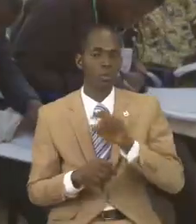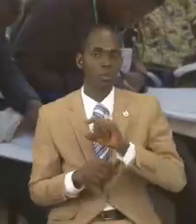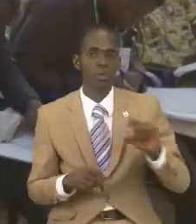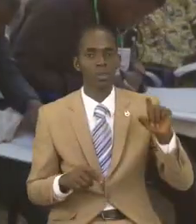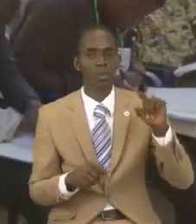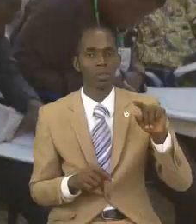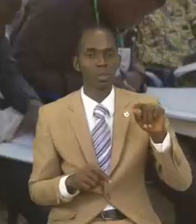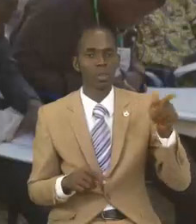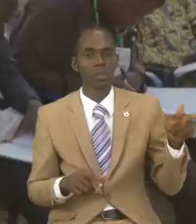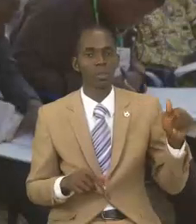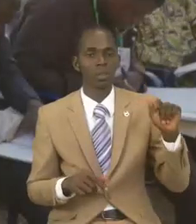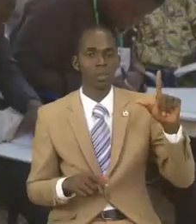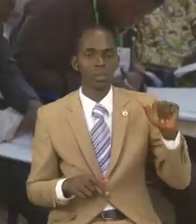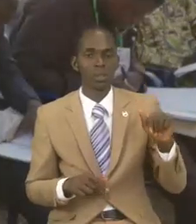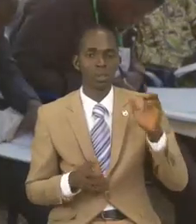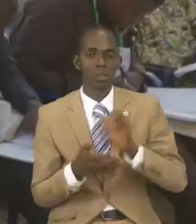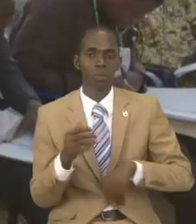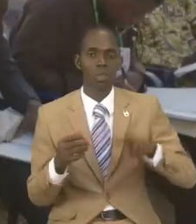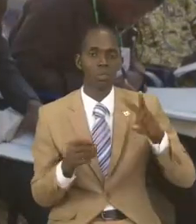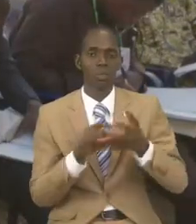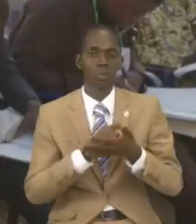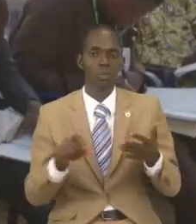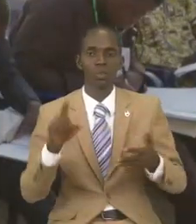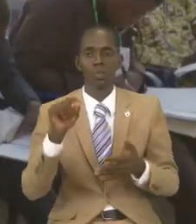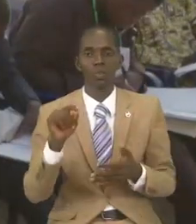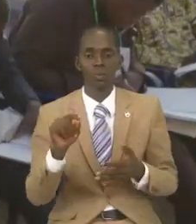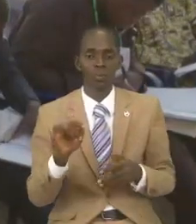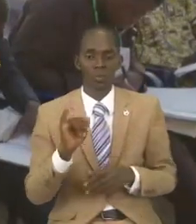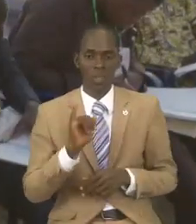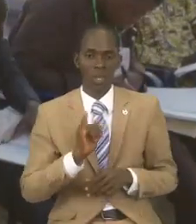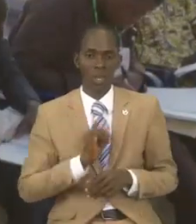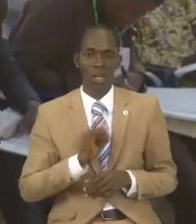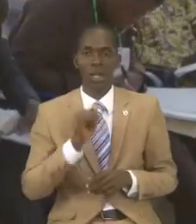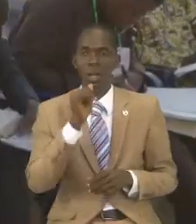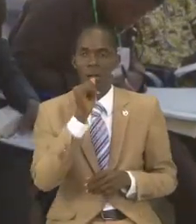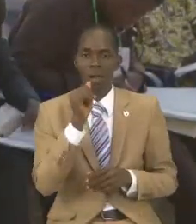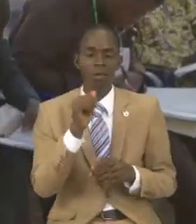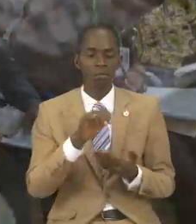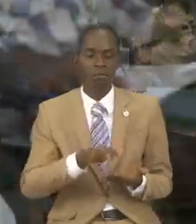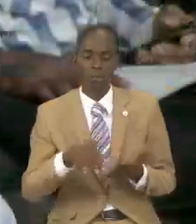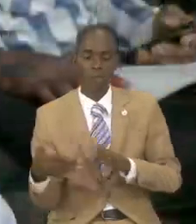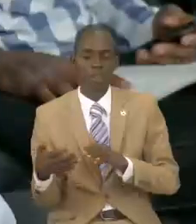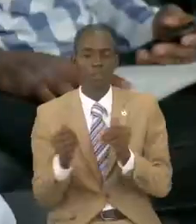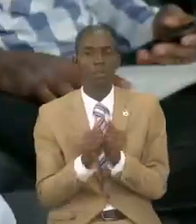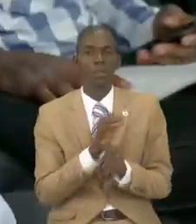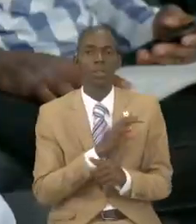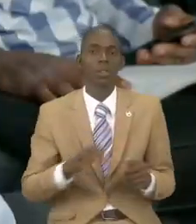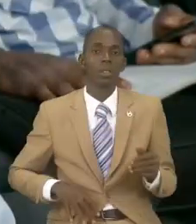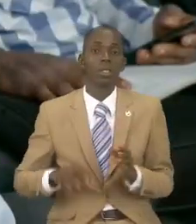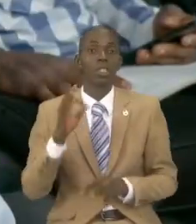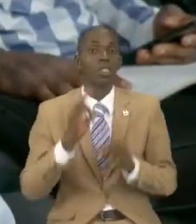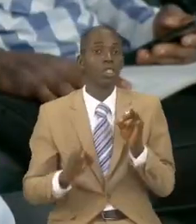I am crucified with Christ. If he had said, I was crucified